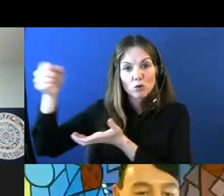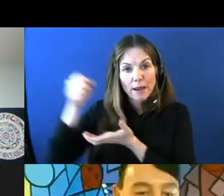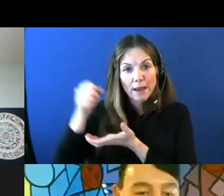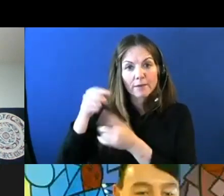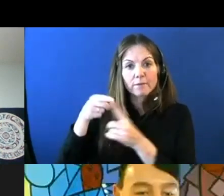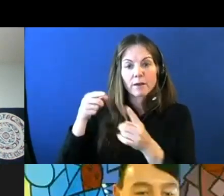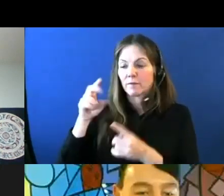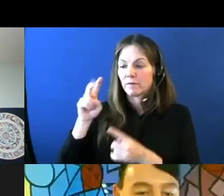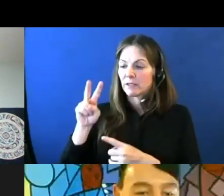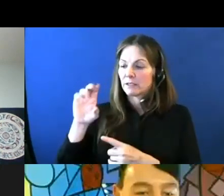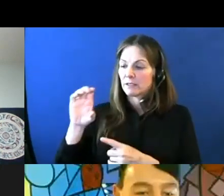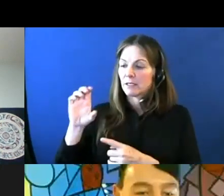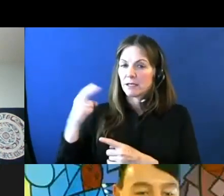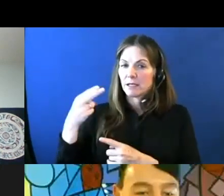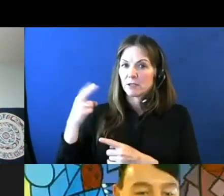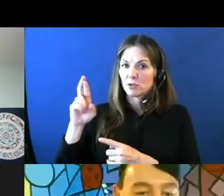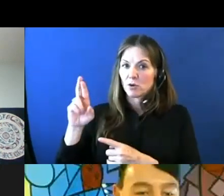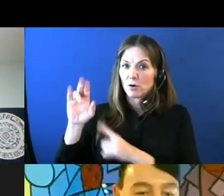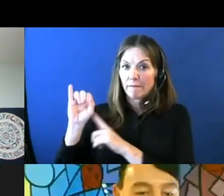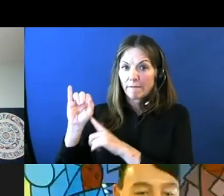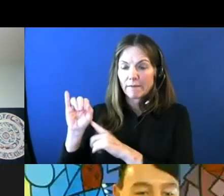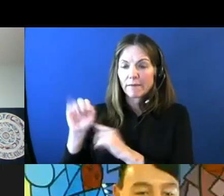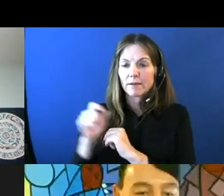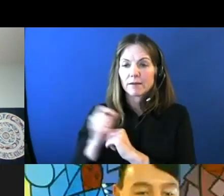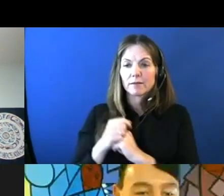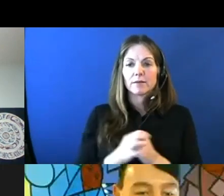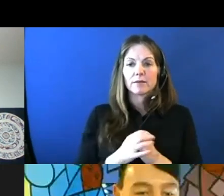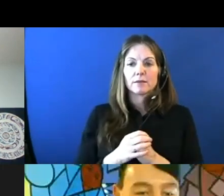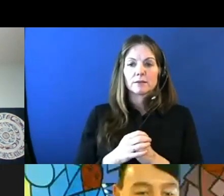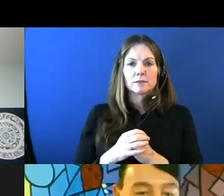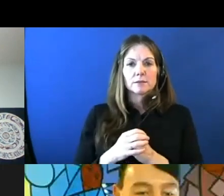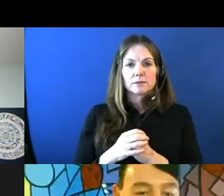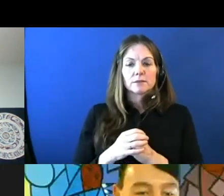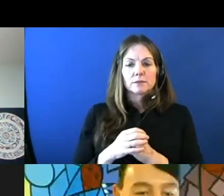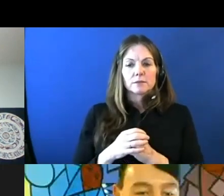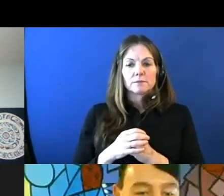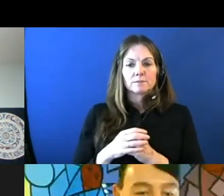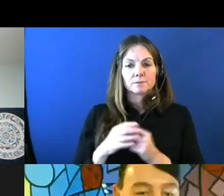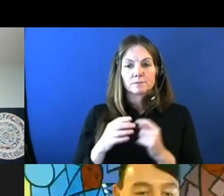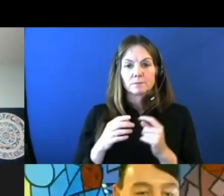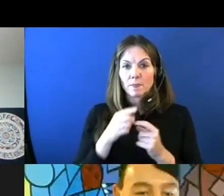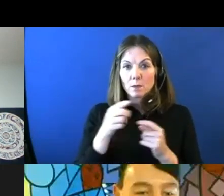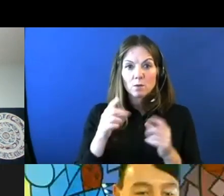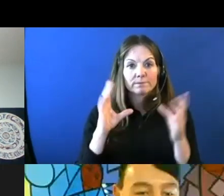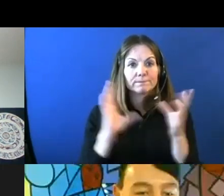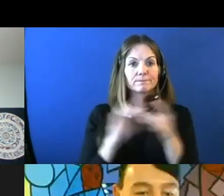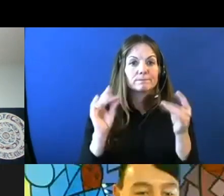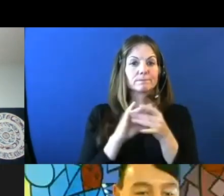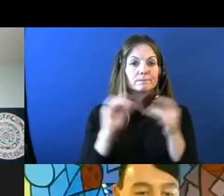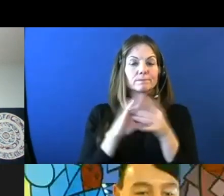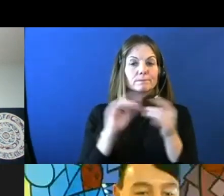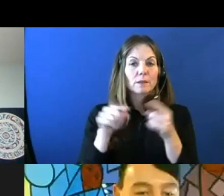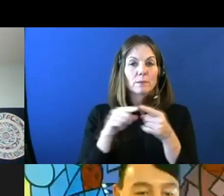Vancouver Community to do a little bit of work. I think more and more, as you talk about your work, and of